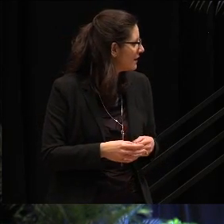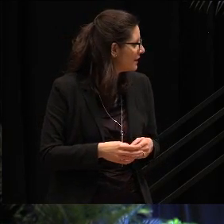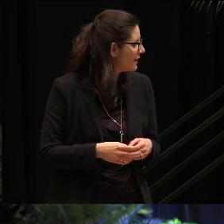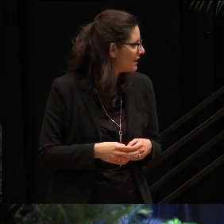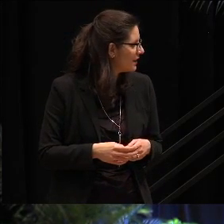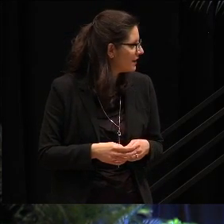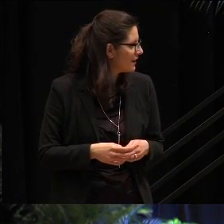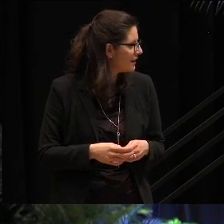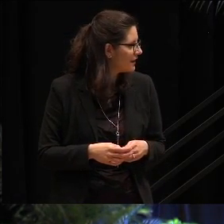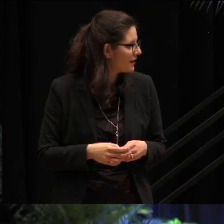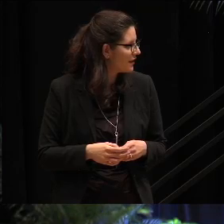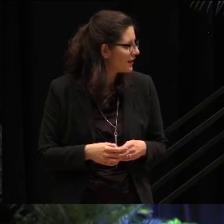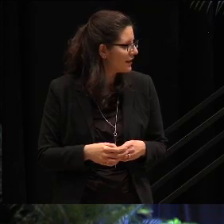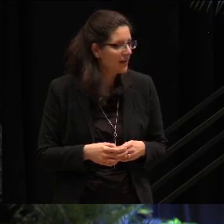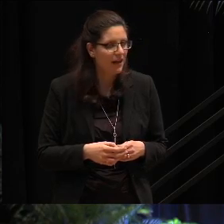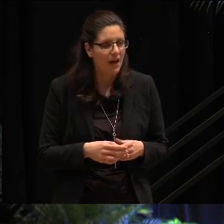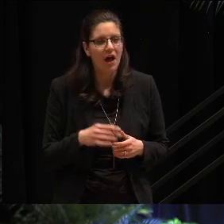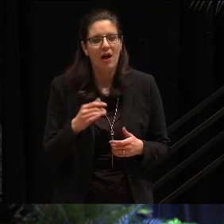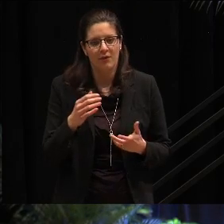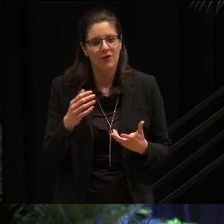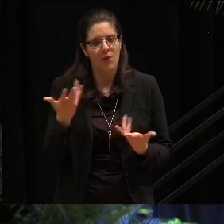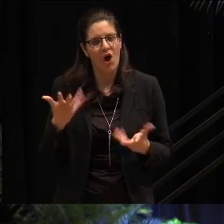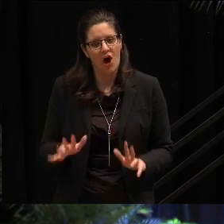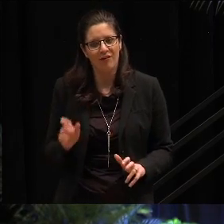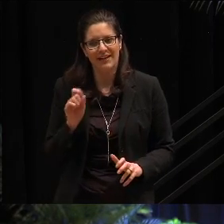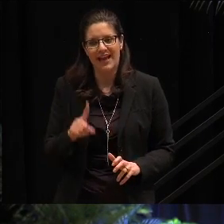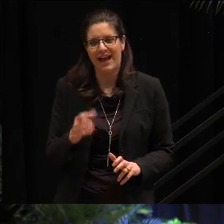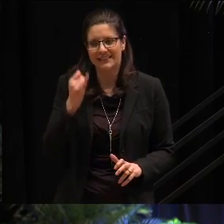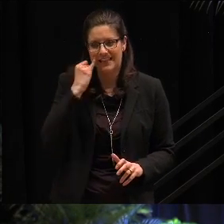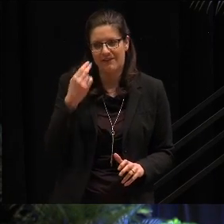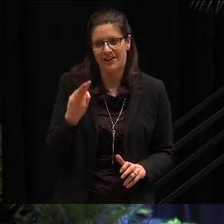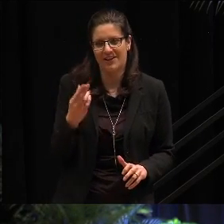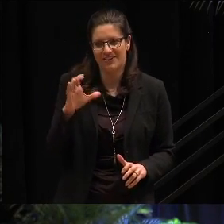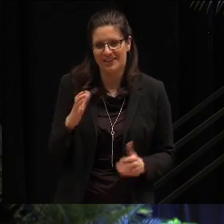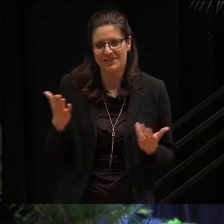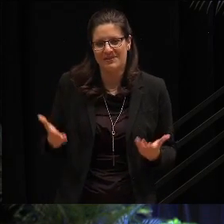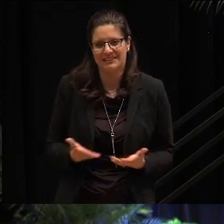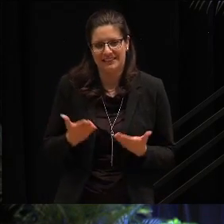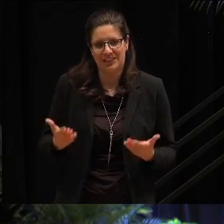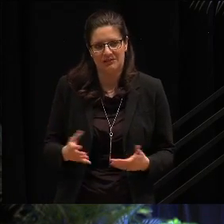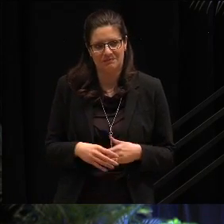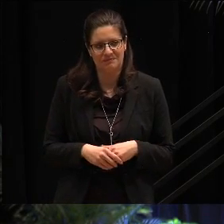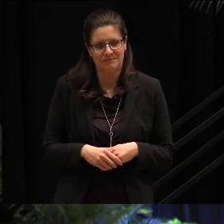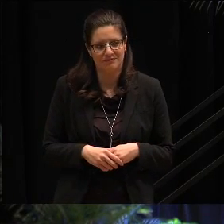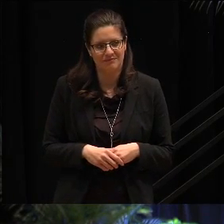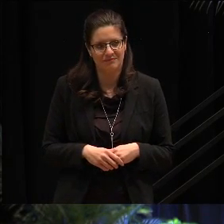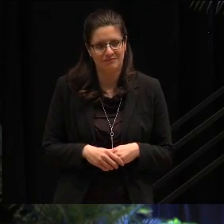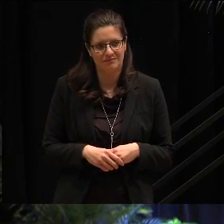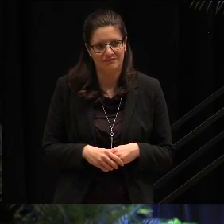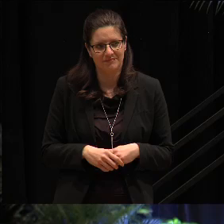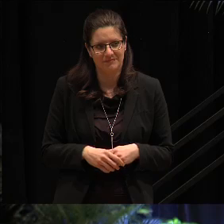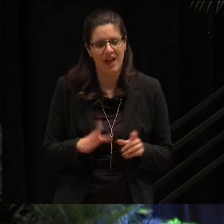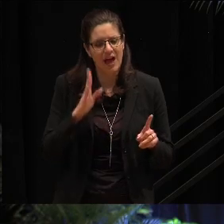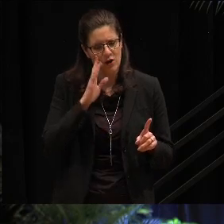would this panel look the same if Hillary was president? I'm sorry, Jim. I didn't mean to. Go ahead. It's difficult to answer. I know you're offended, sir, but I'm going to make